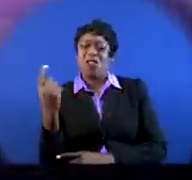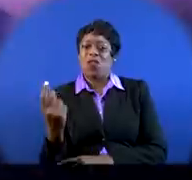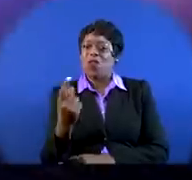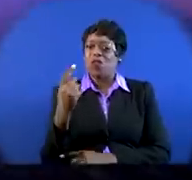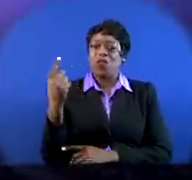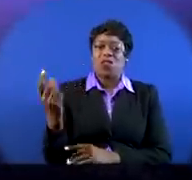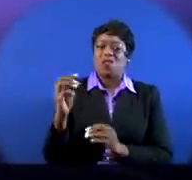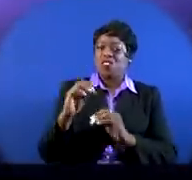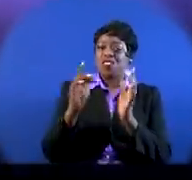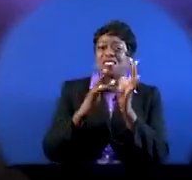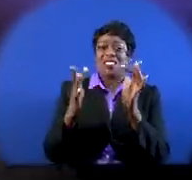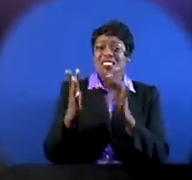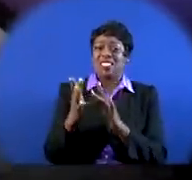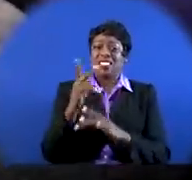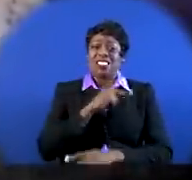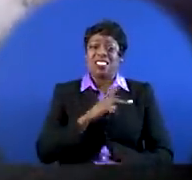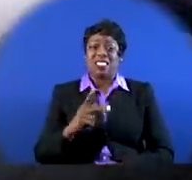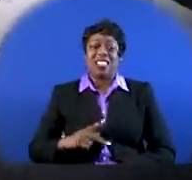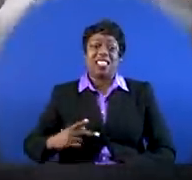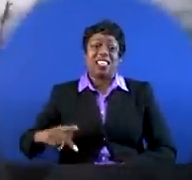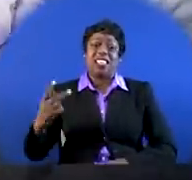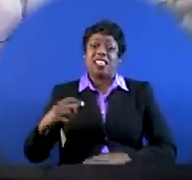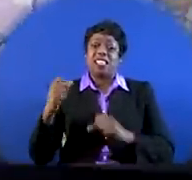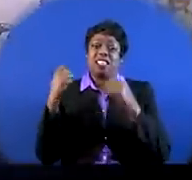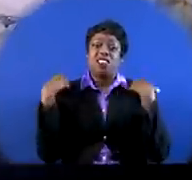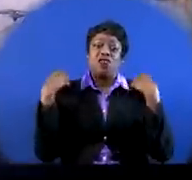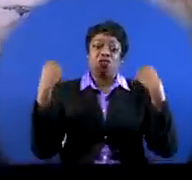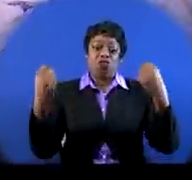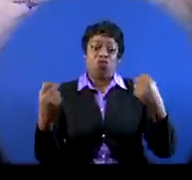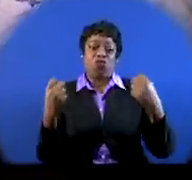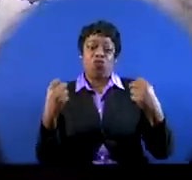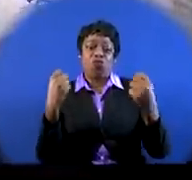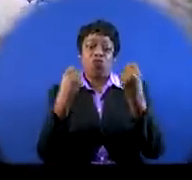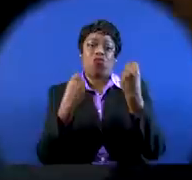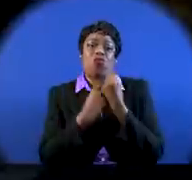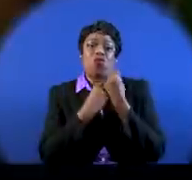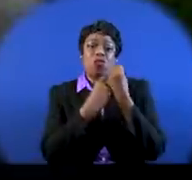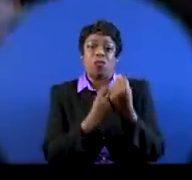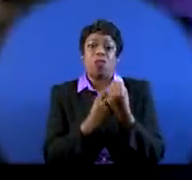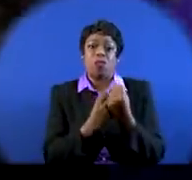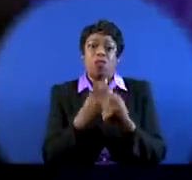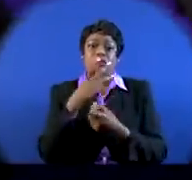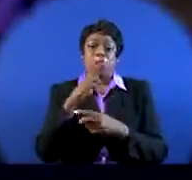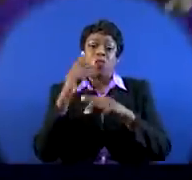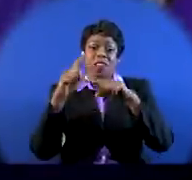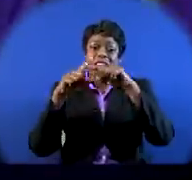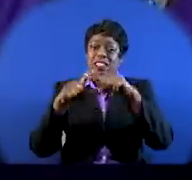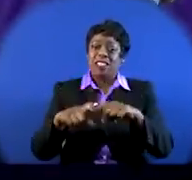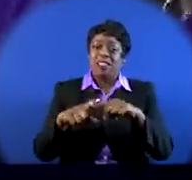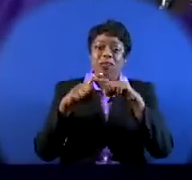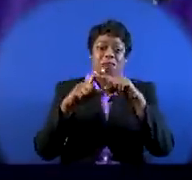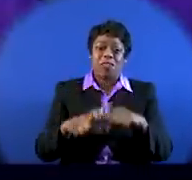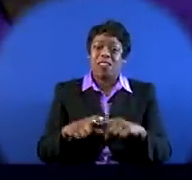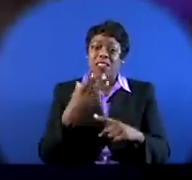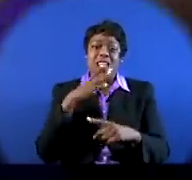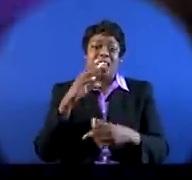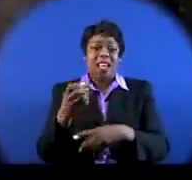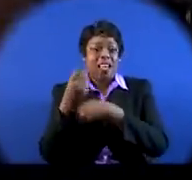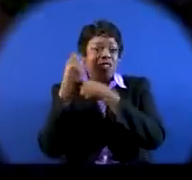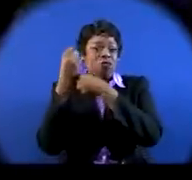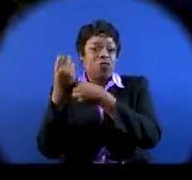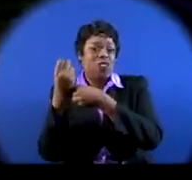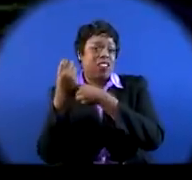Jesus. He's a firm foundation on which I can stand, on which I can trust.